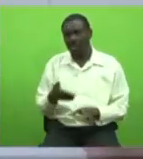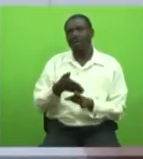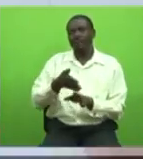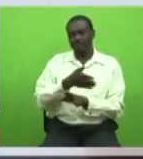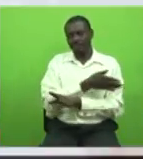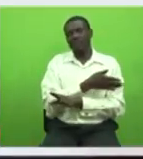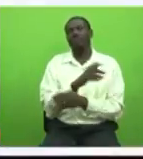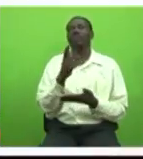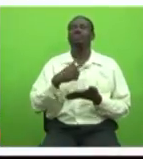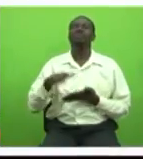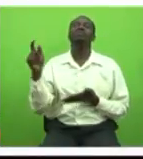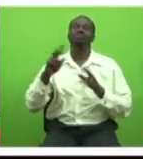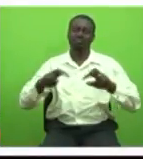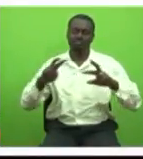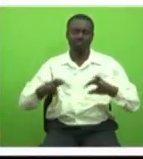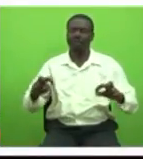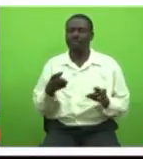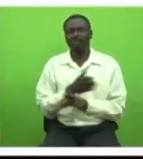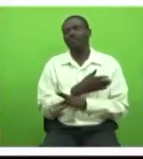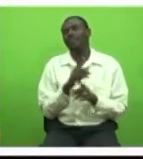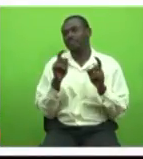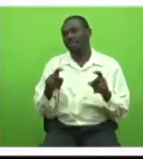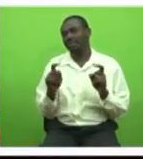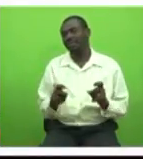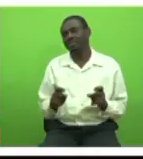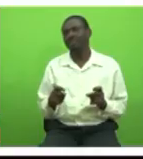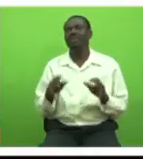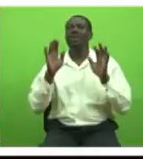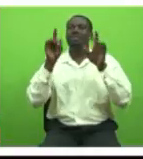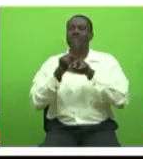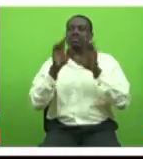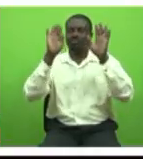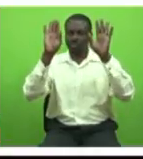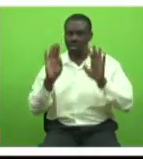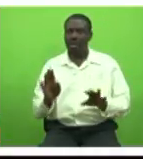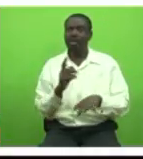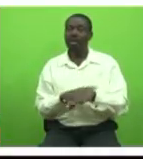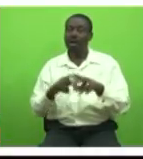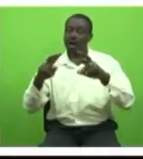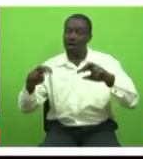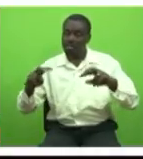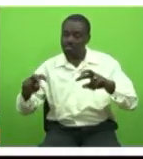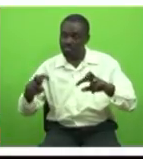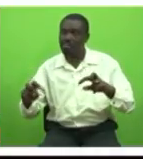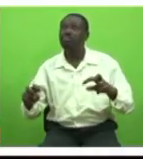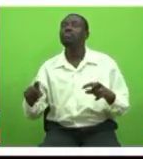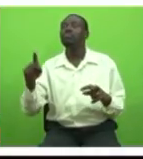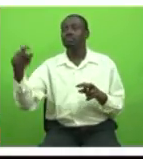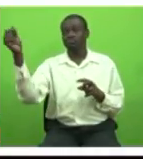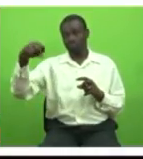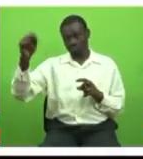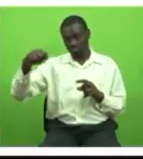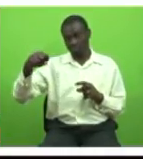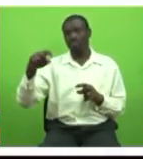start. Key information when seeking consent are: it is essential that